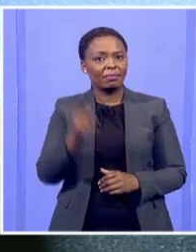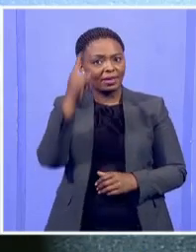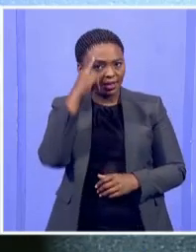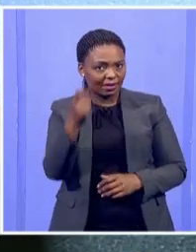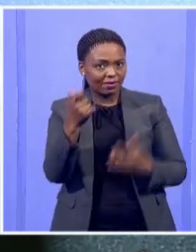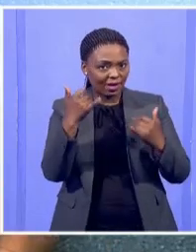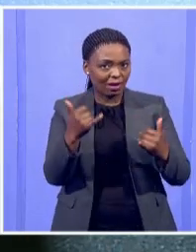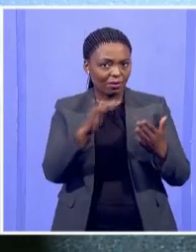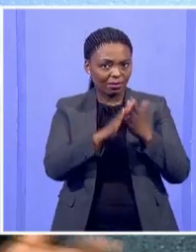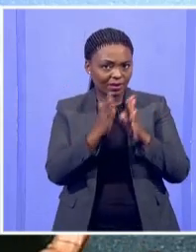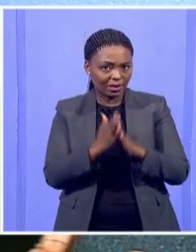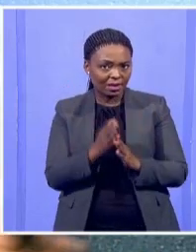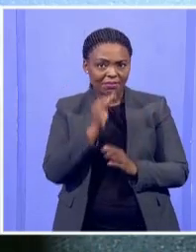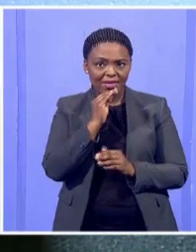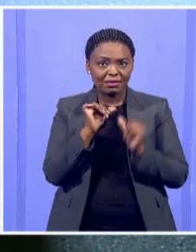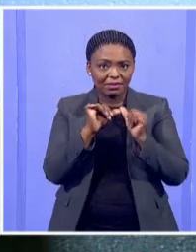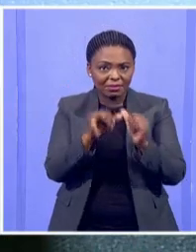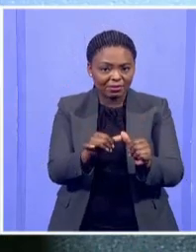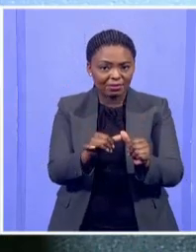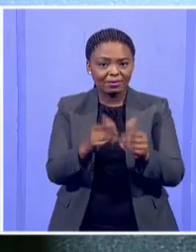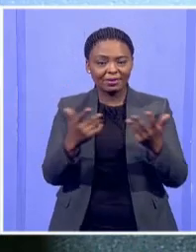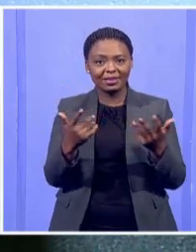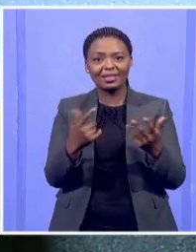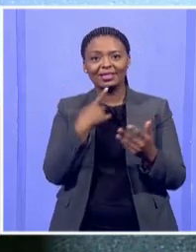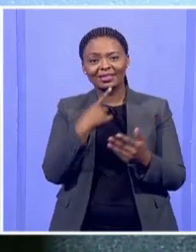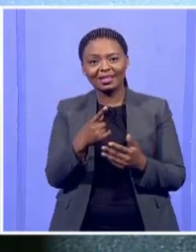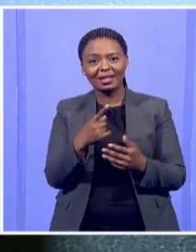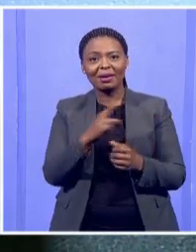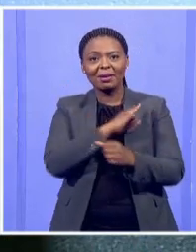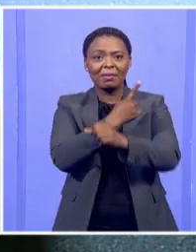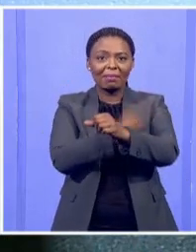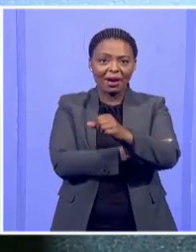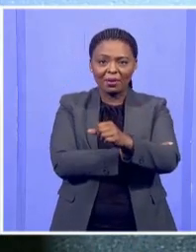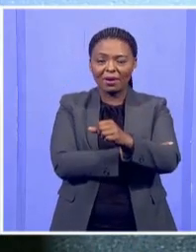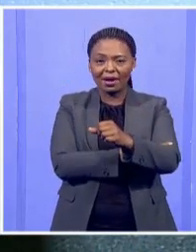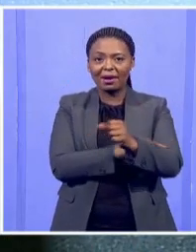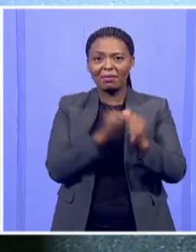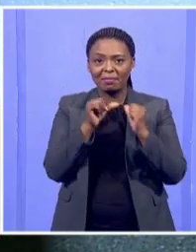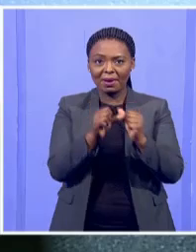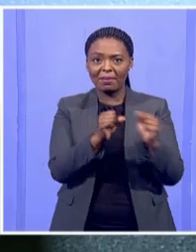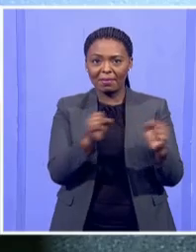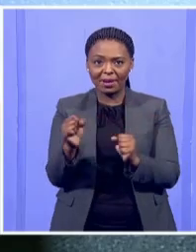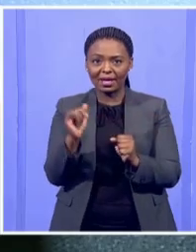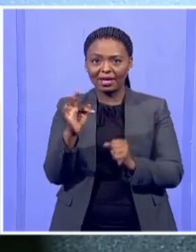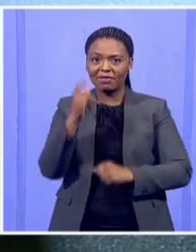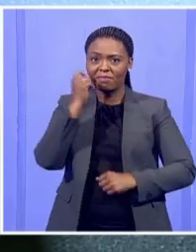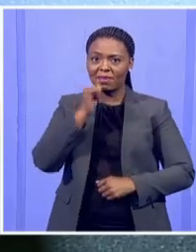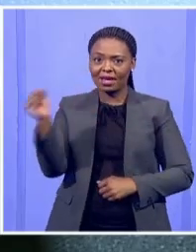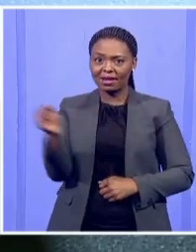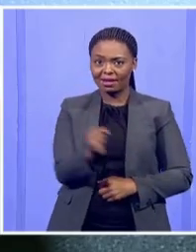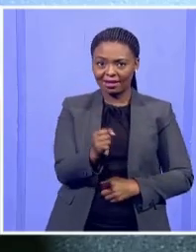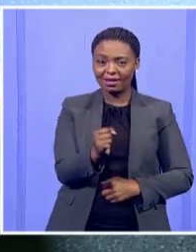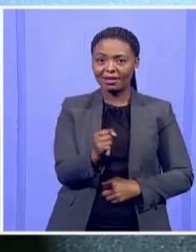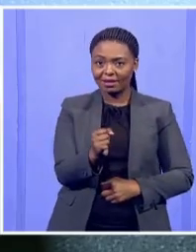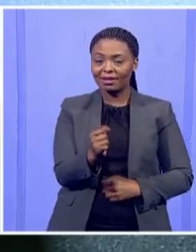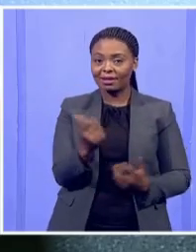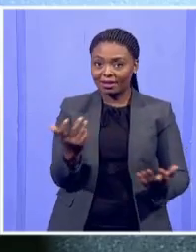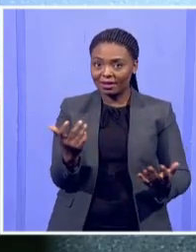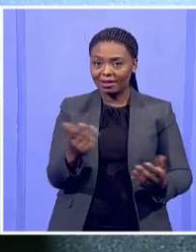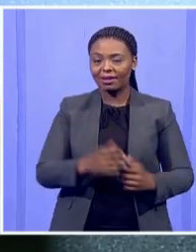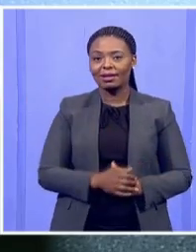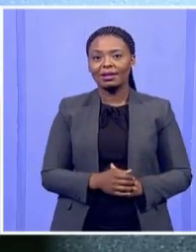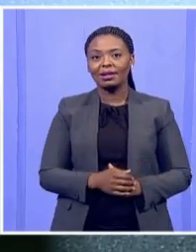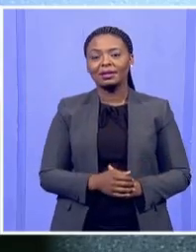being the rainmaking nation? Do they believe their power will wear off when they have a male person on the air? But people have been